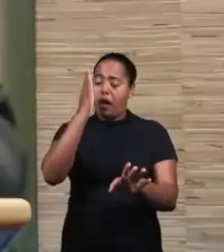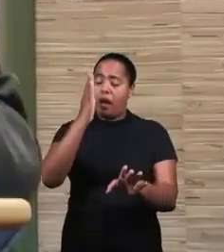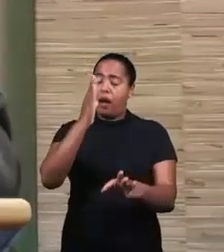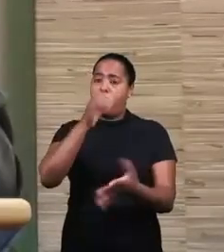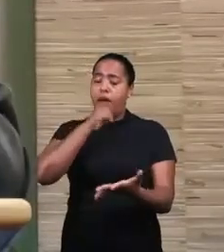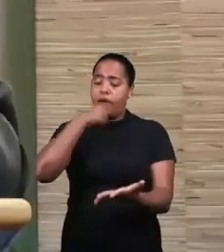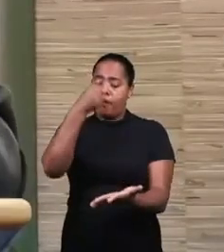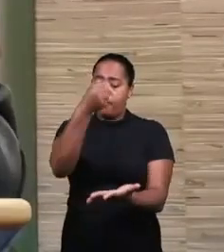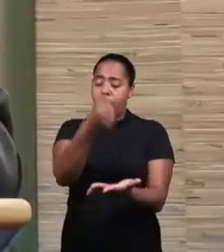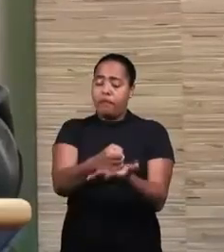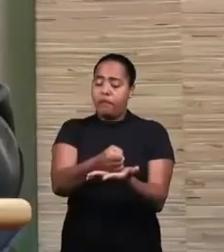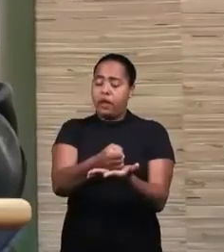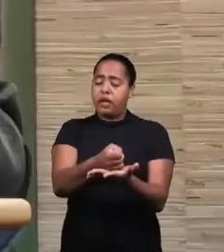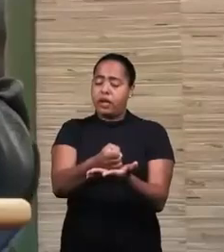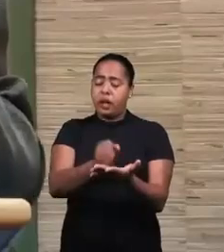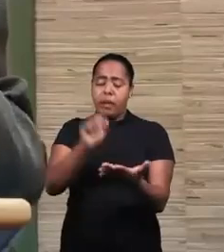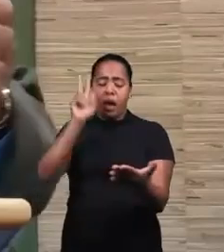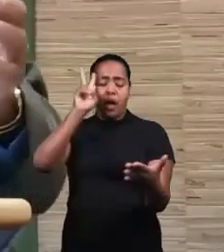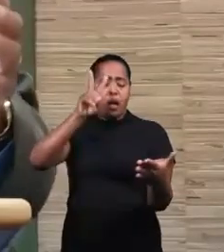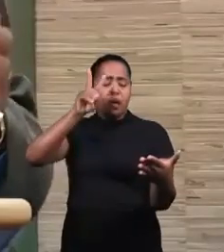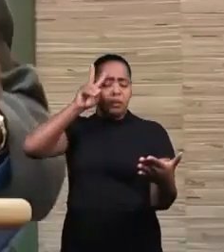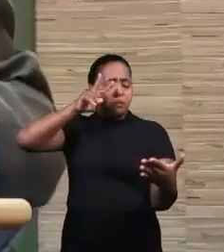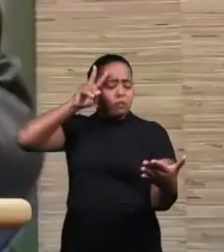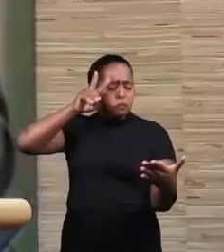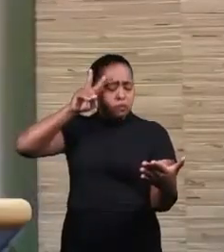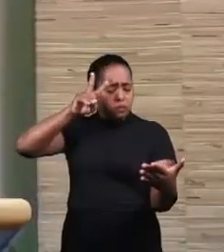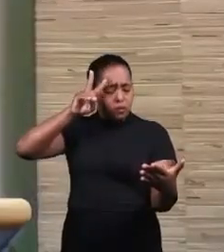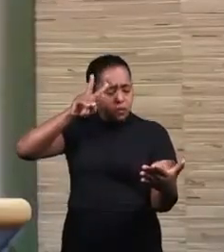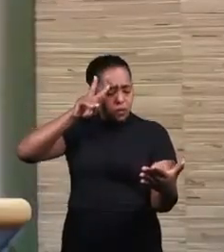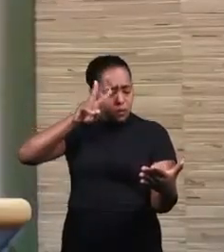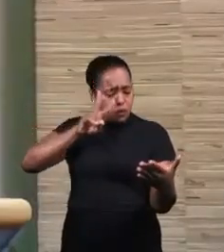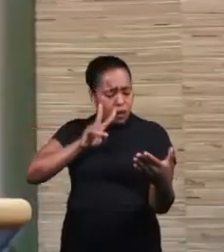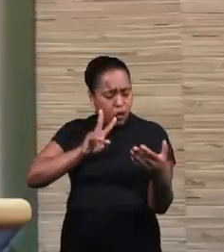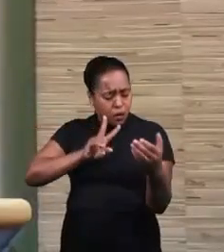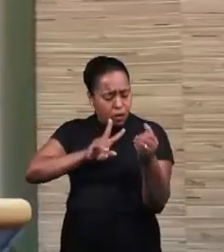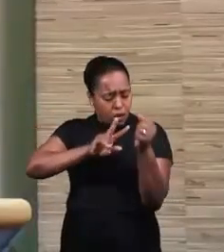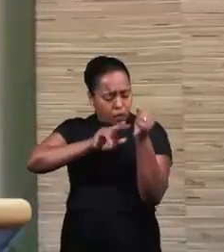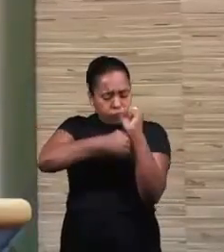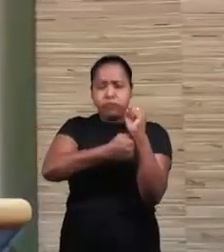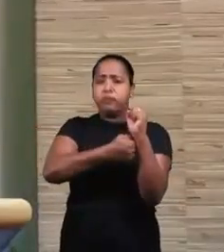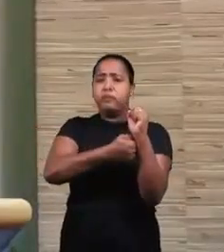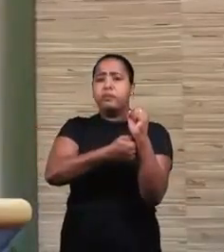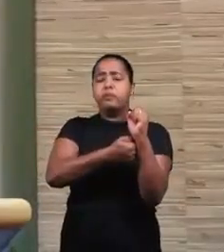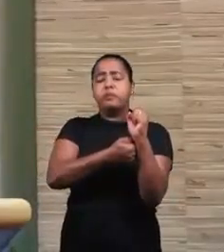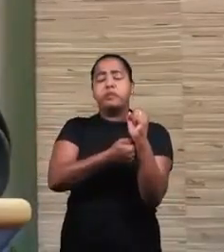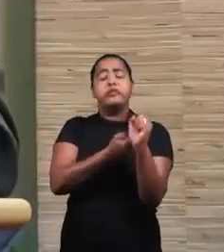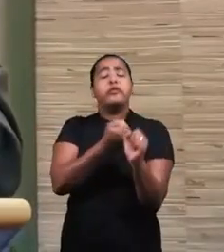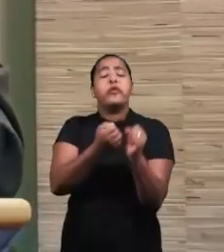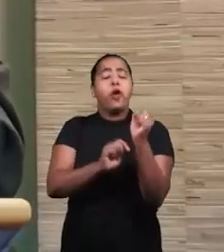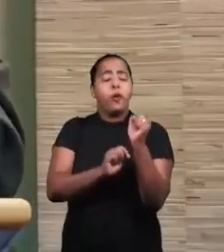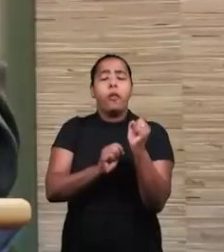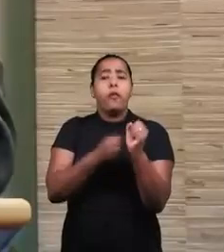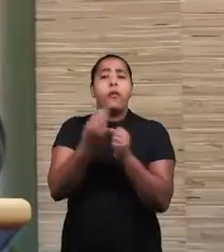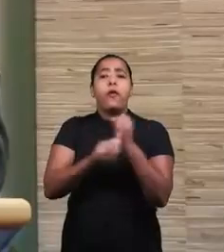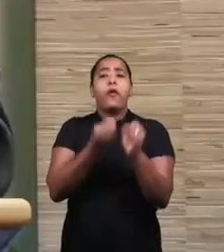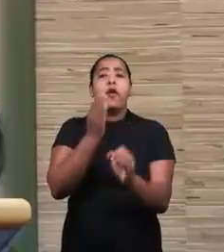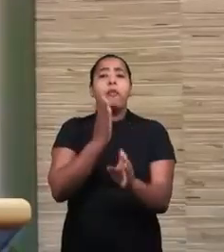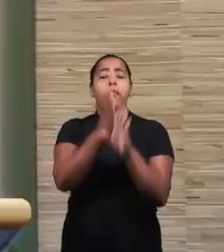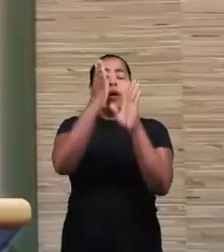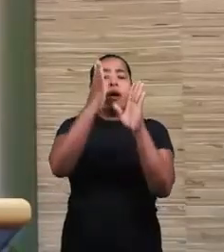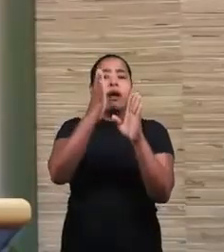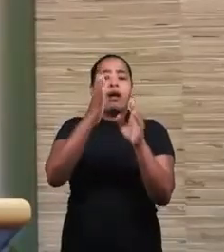Old Testament there was a story that was hidden, that was a result of a revelation.